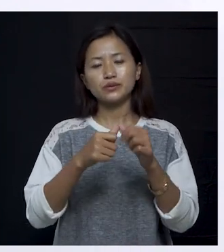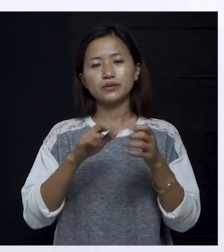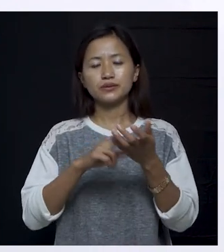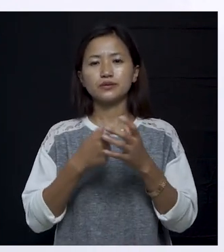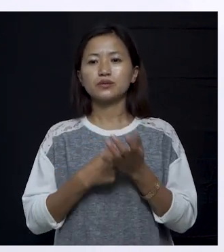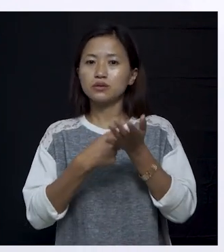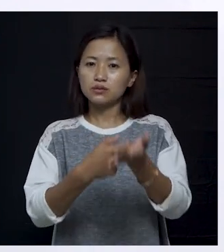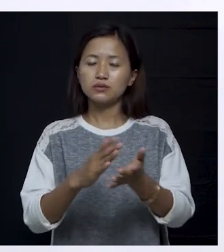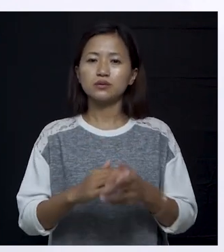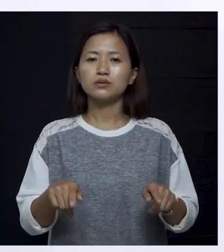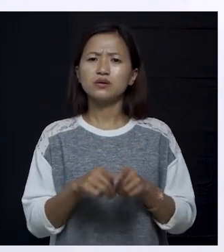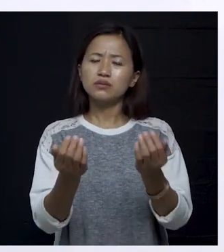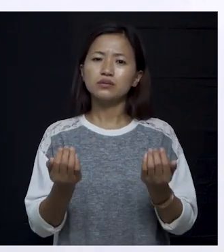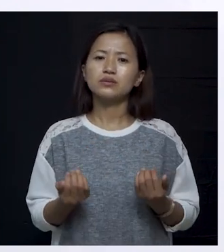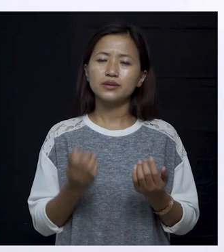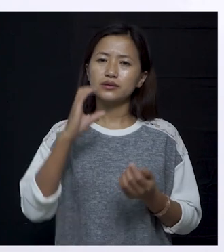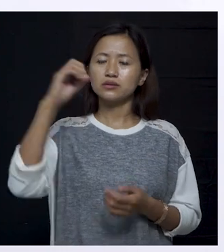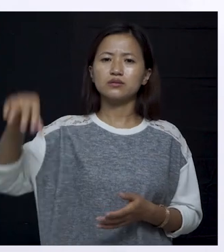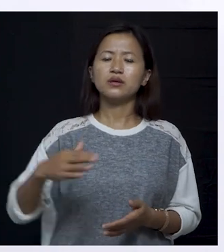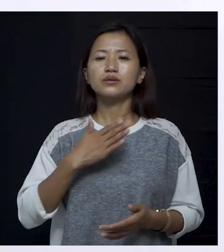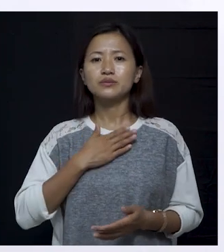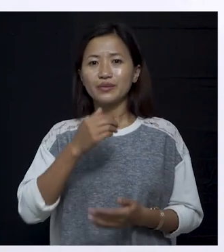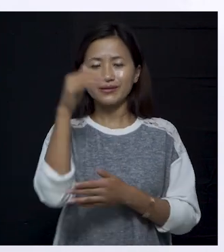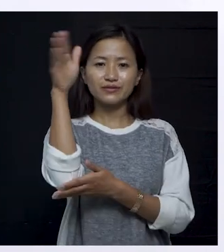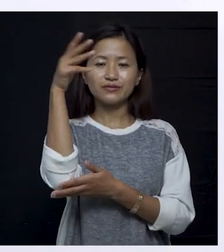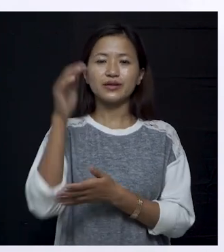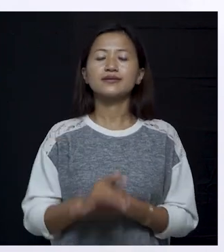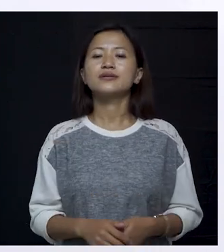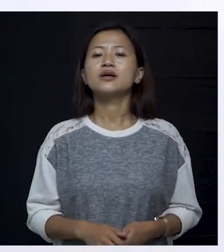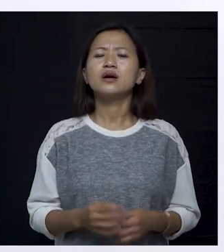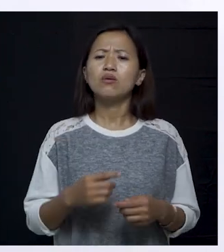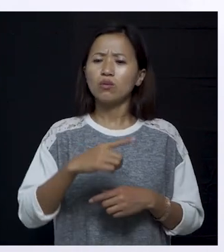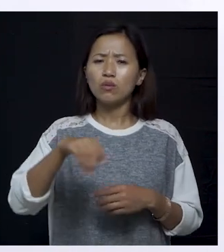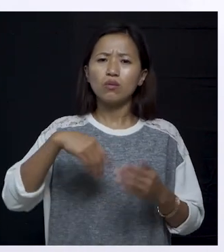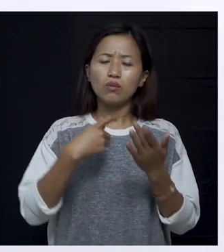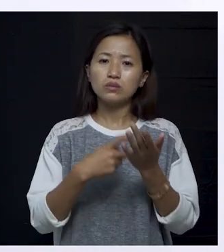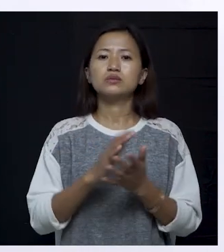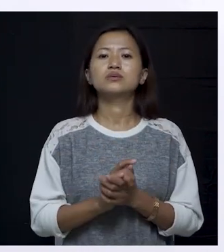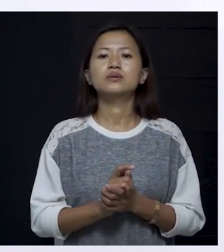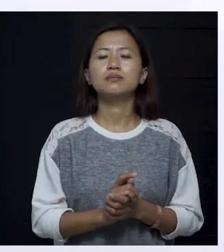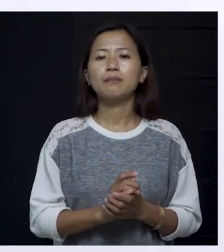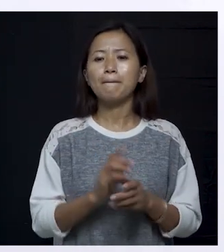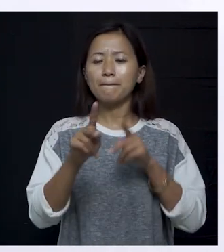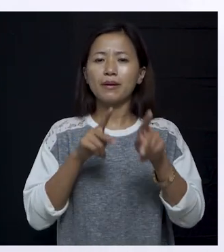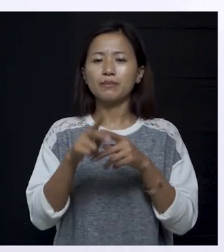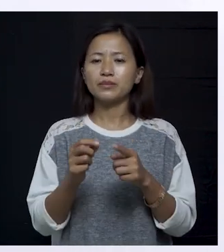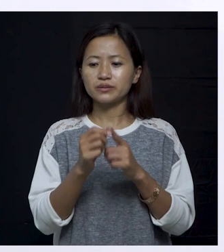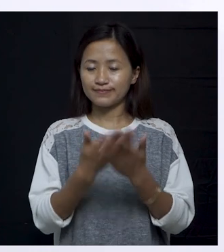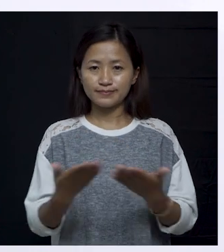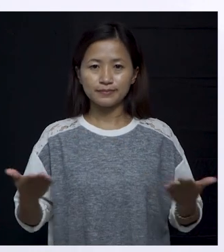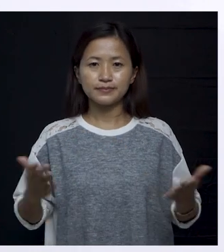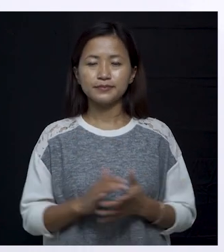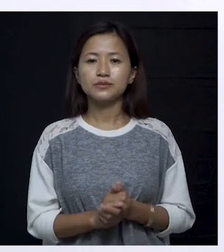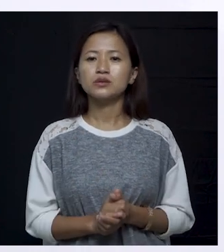regulation, protect the country, respect the flag, respect the national anthem, okay? Or protect the public property and so